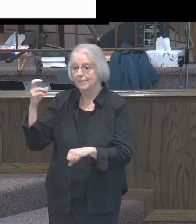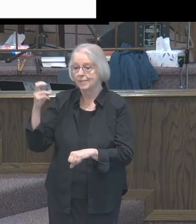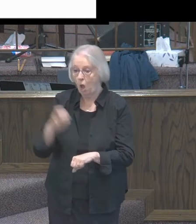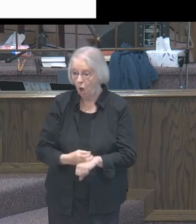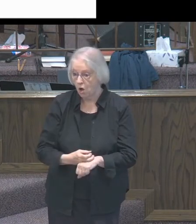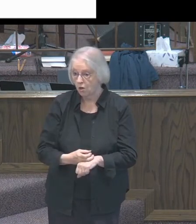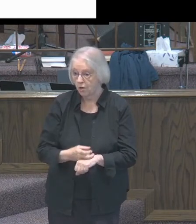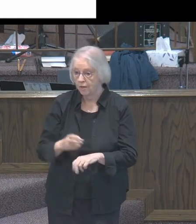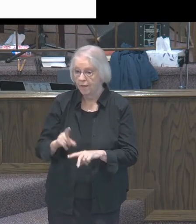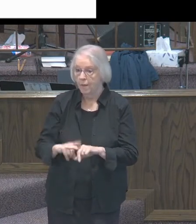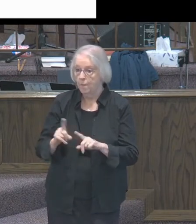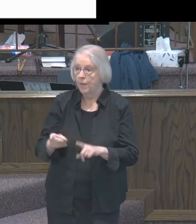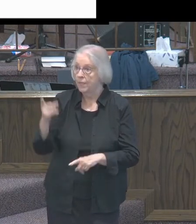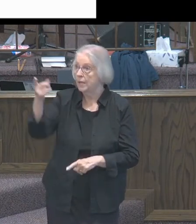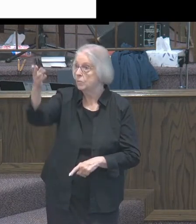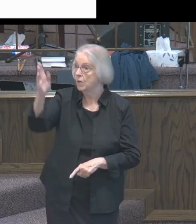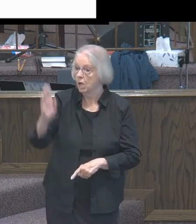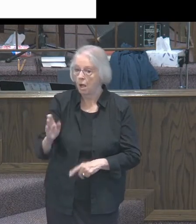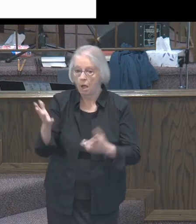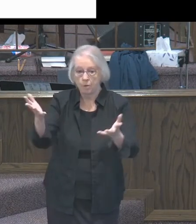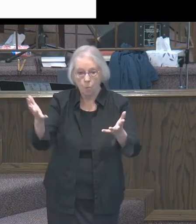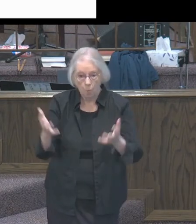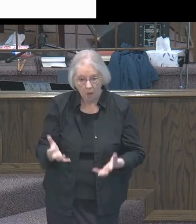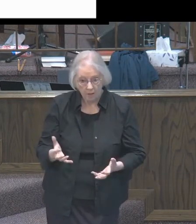area. But